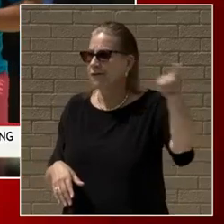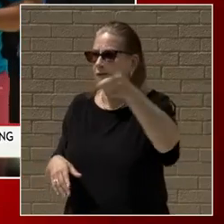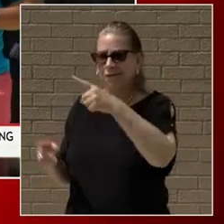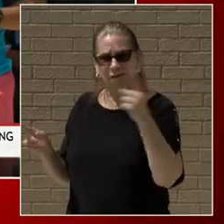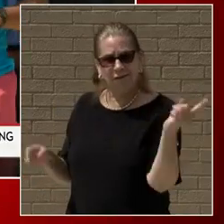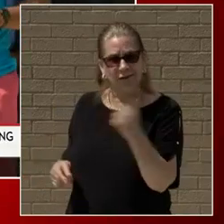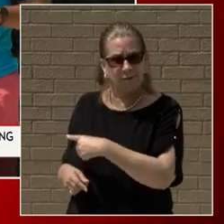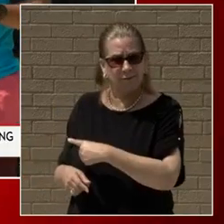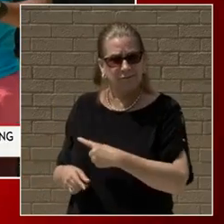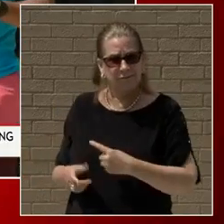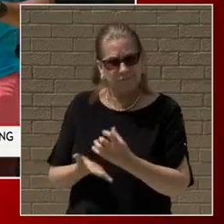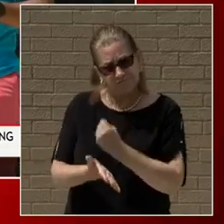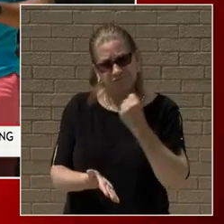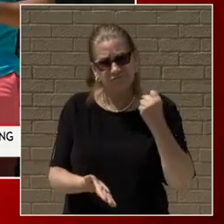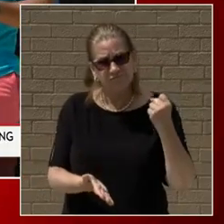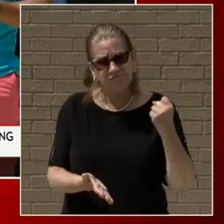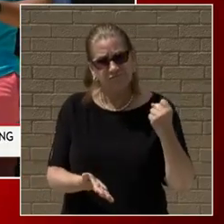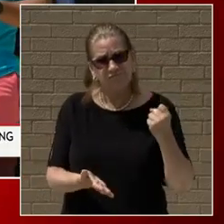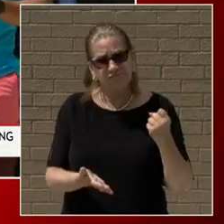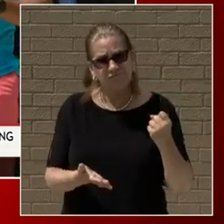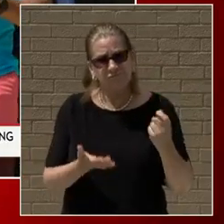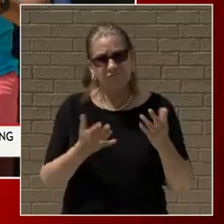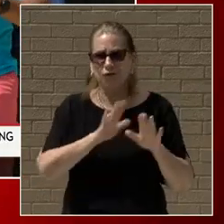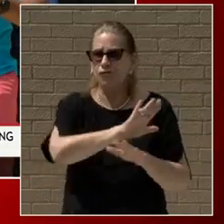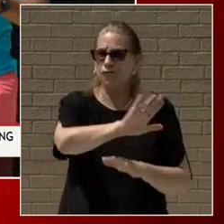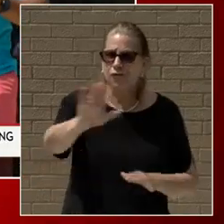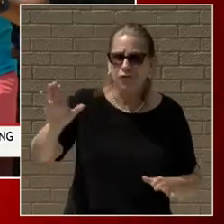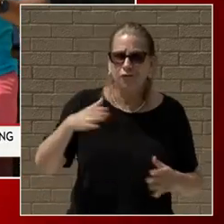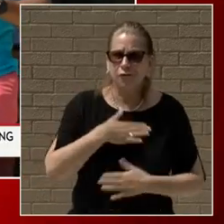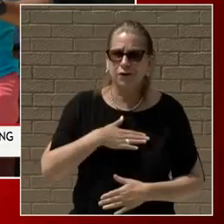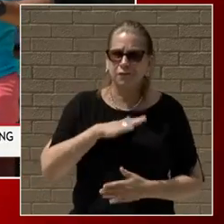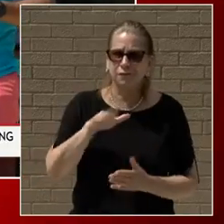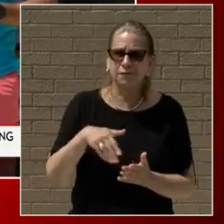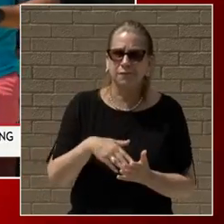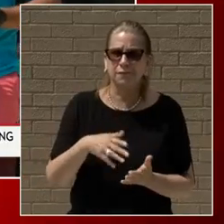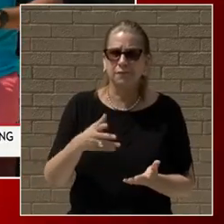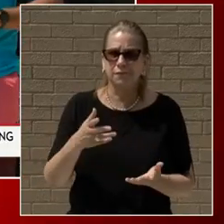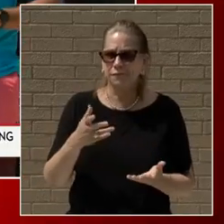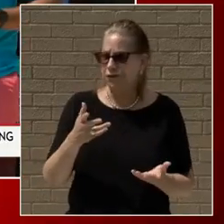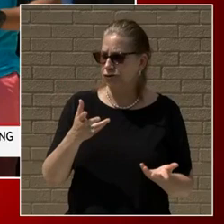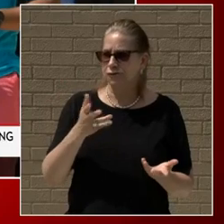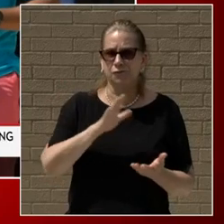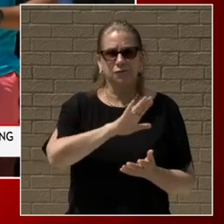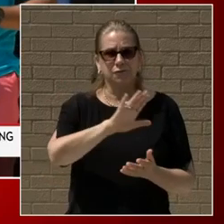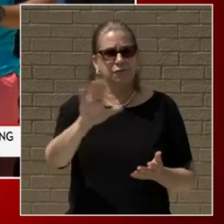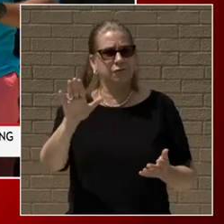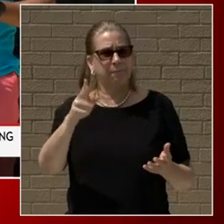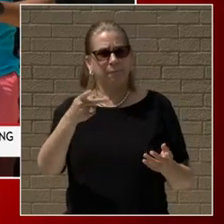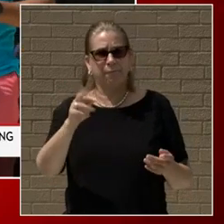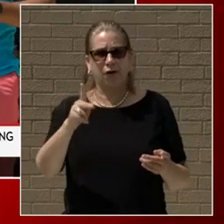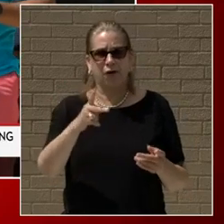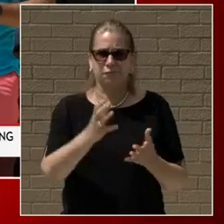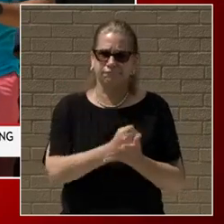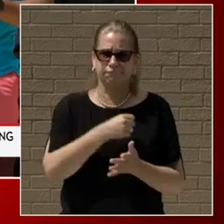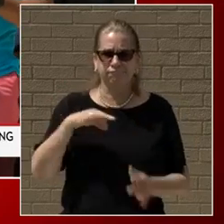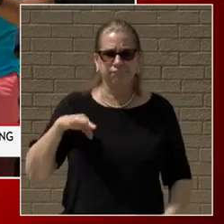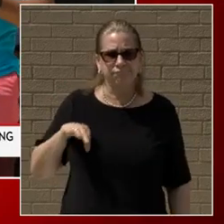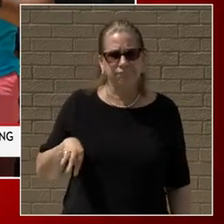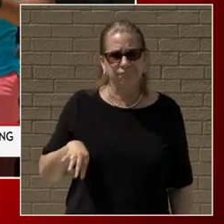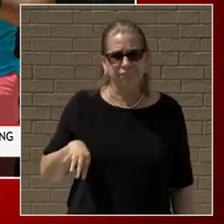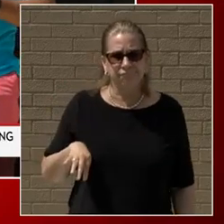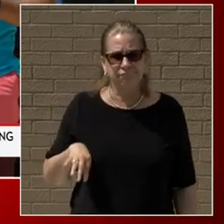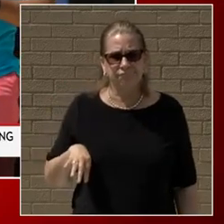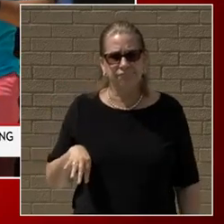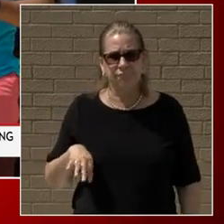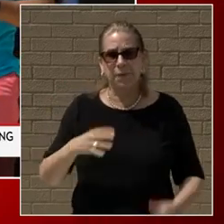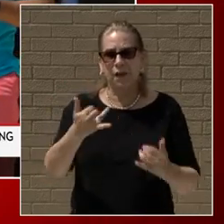of Columbia. I know you can take advantage of all of this fun. So with that, I want you to hear from the leaders